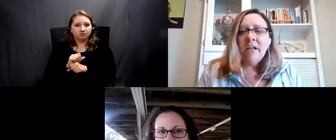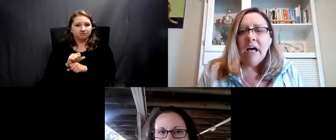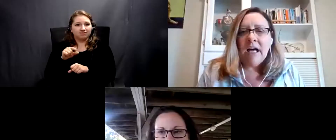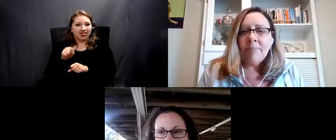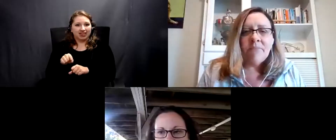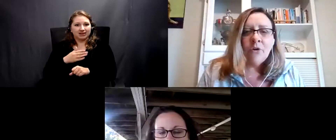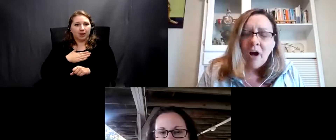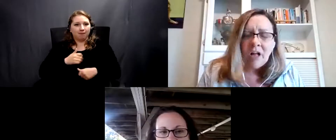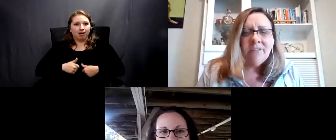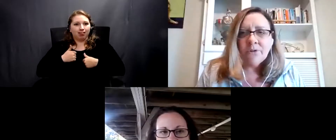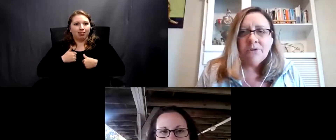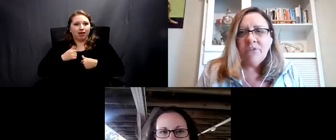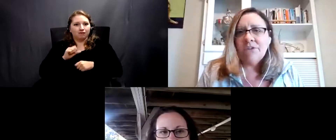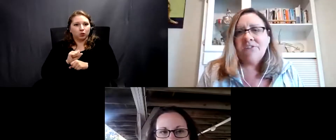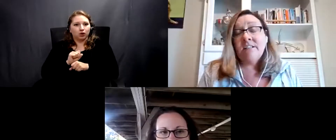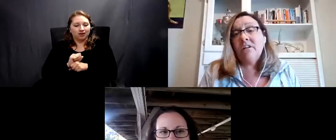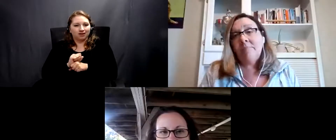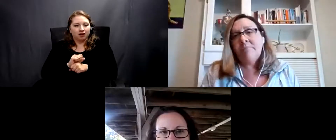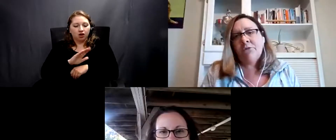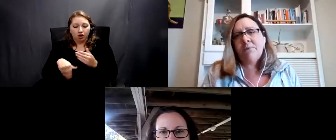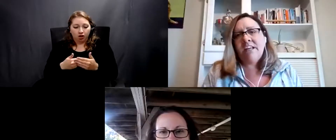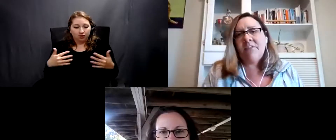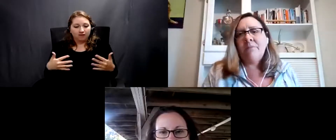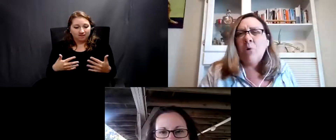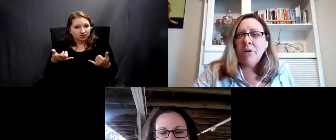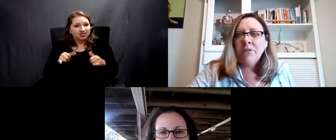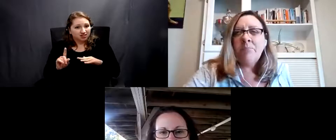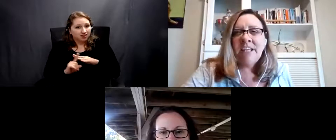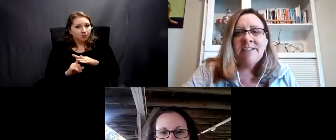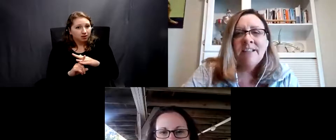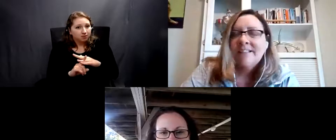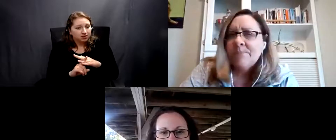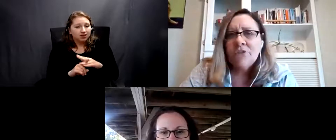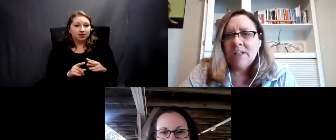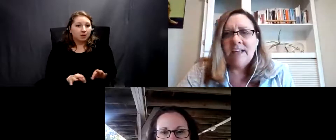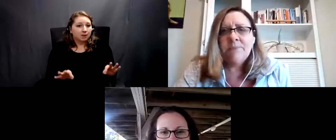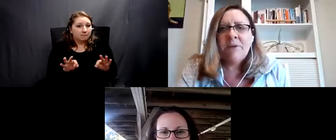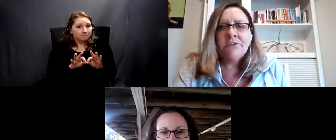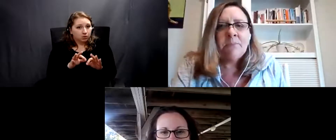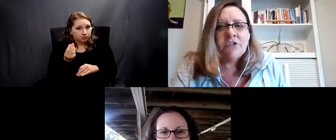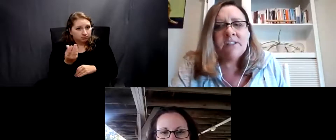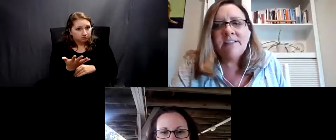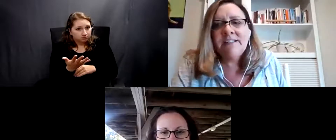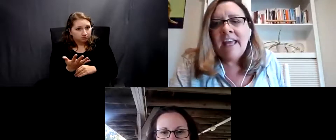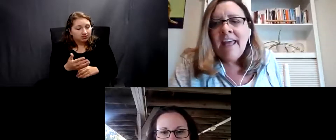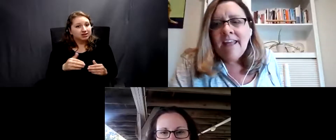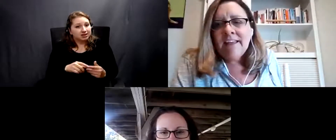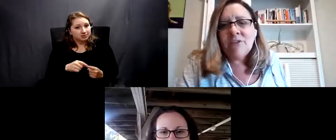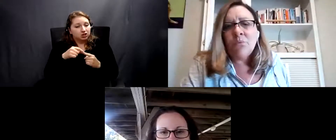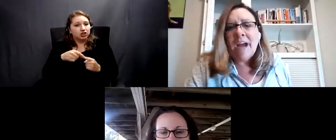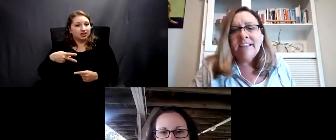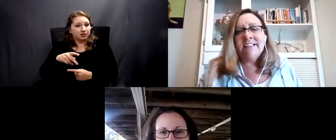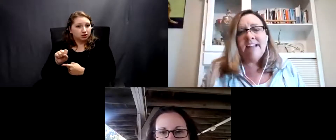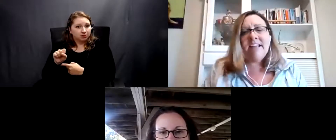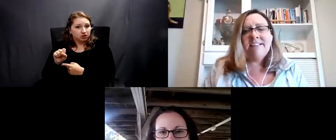life. All of those fears still come up for me. And the important piece, and especially as peer specialists,